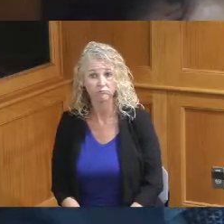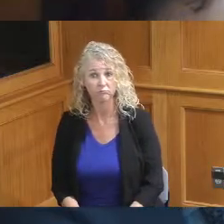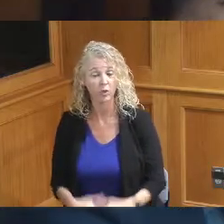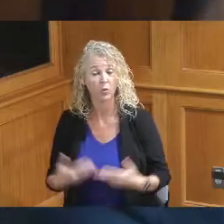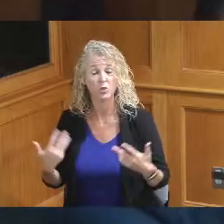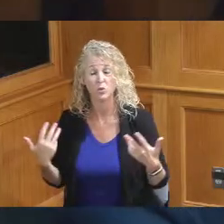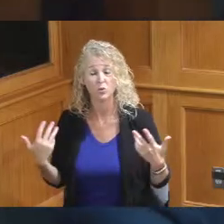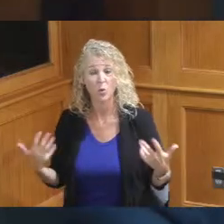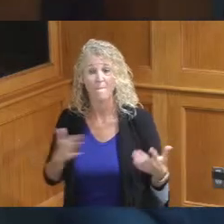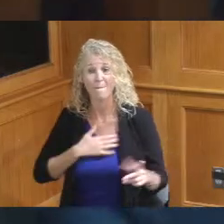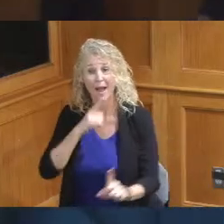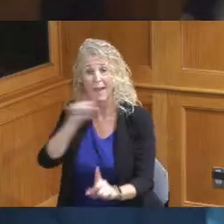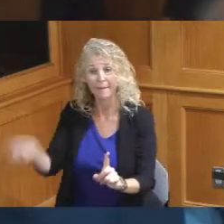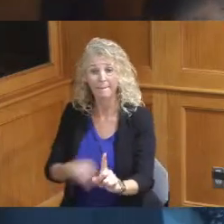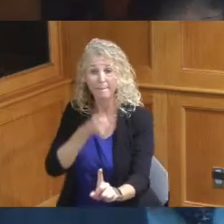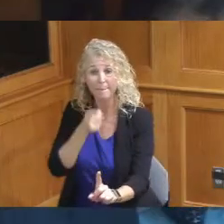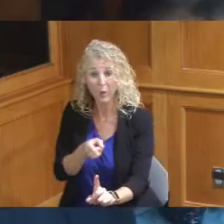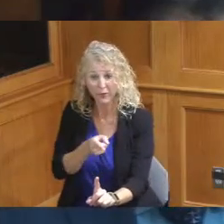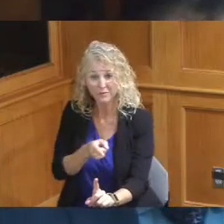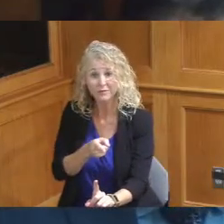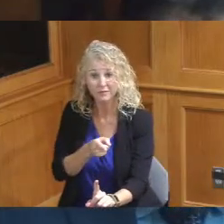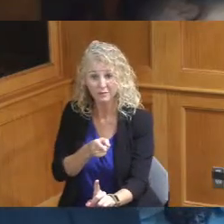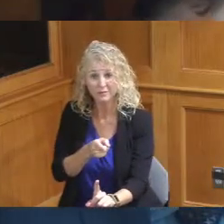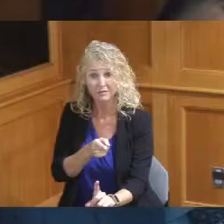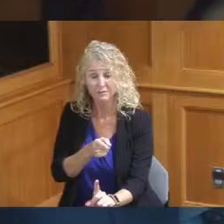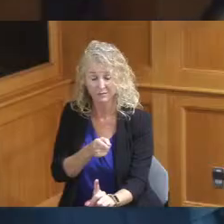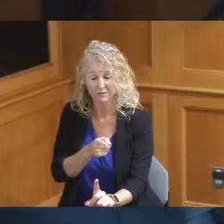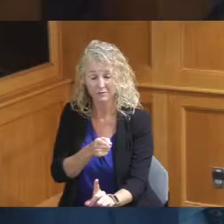So my point to all that is that